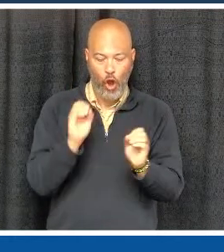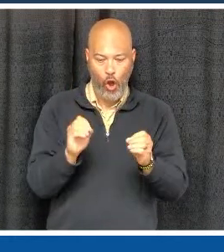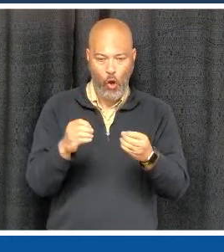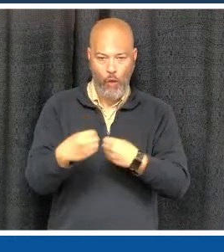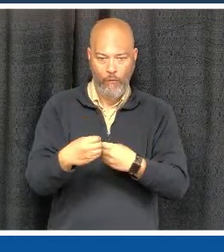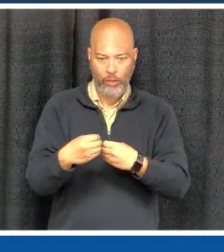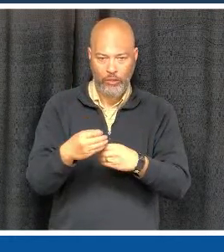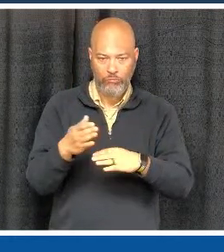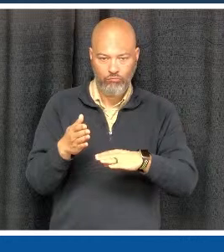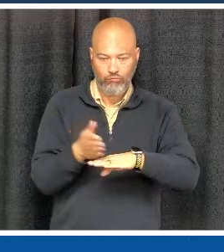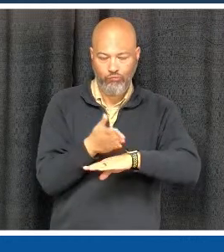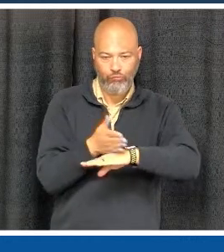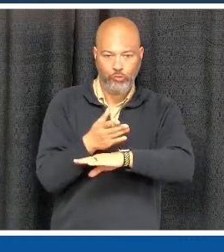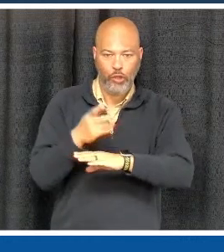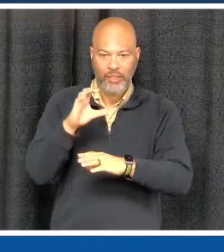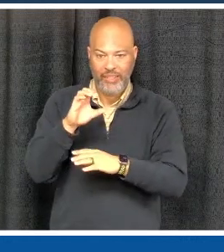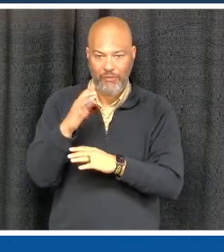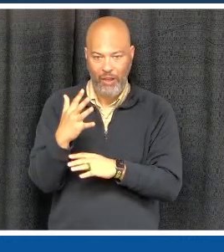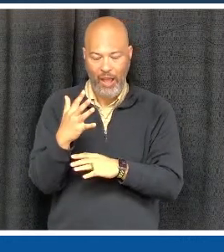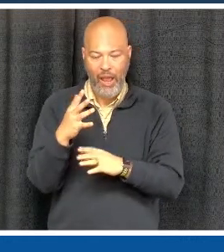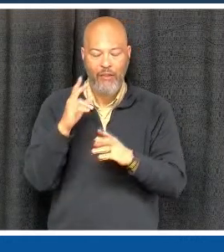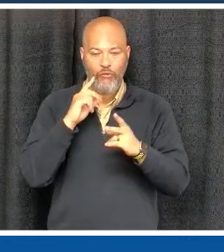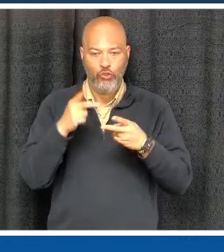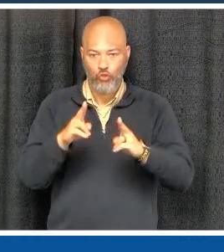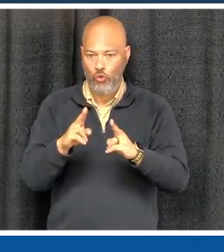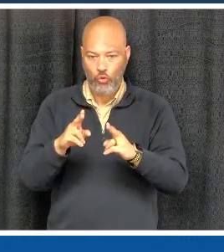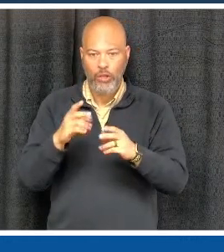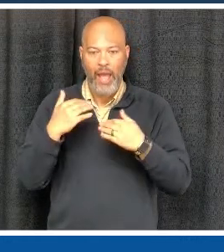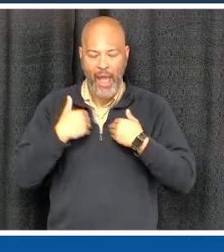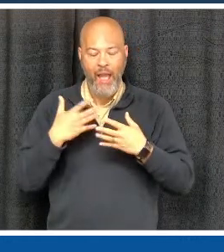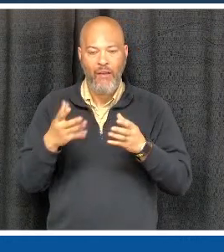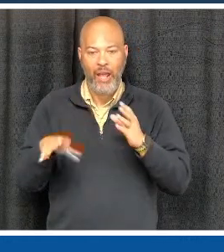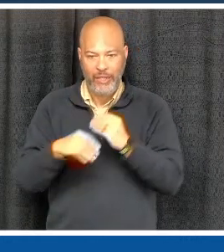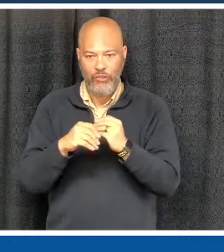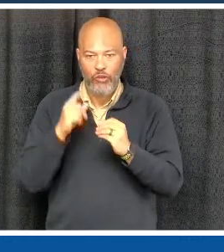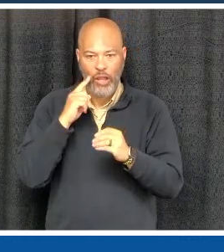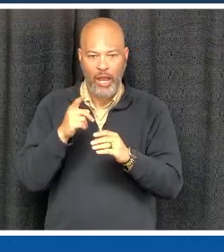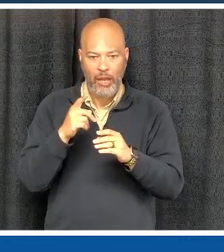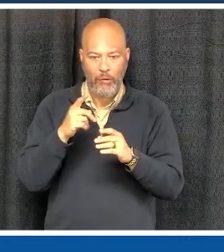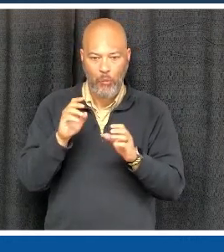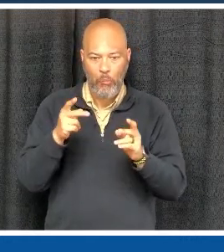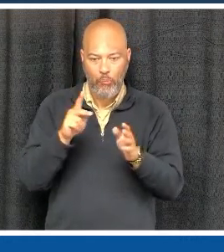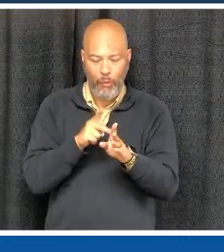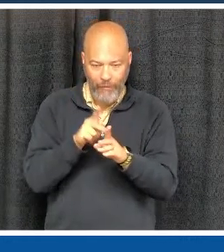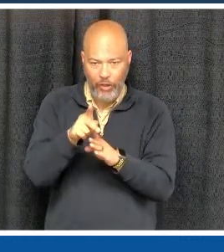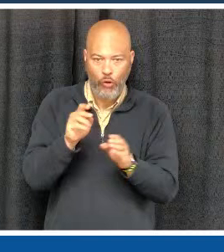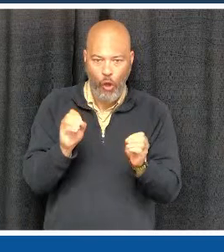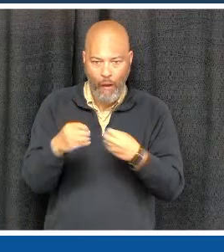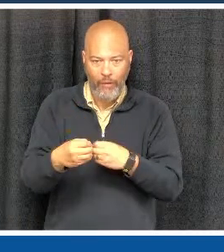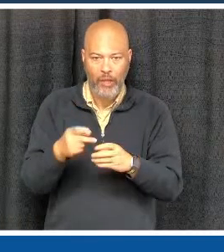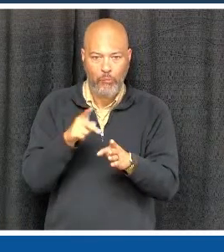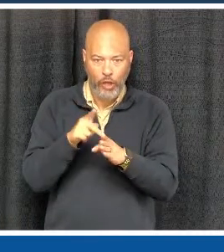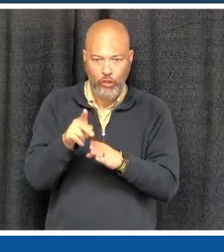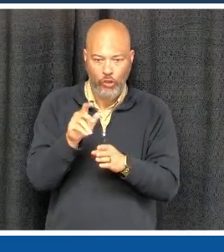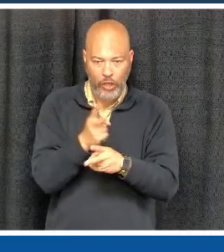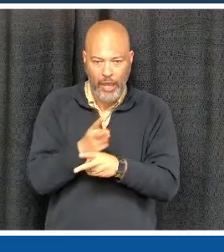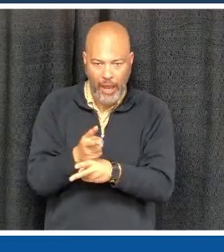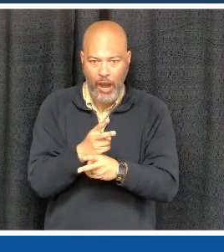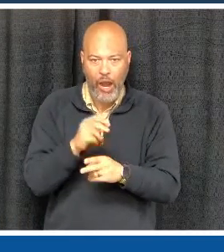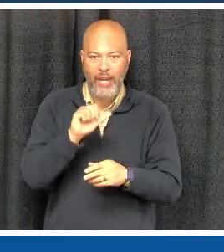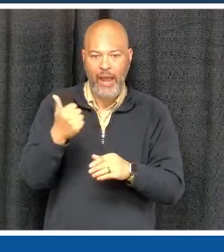development. C5 allows for uses that are not allowed in C4, such as professional office, professional care, and other retail